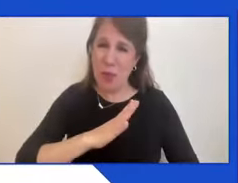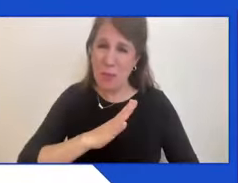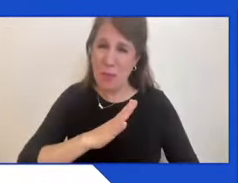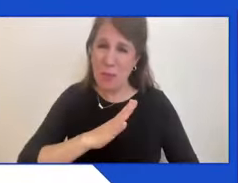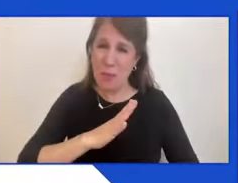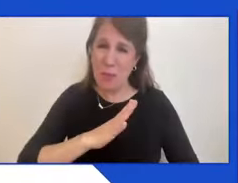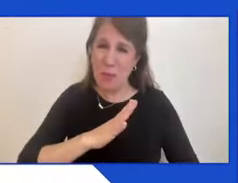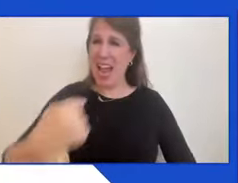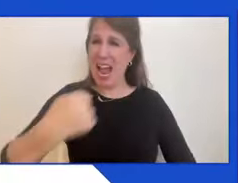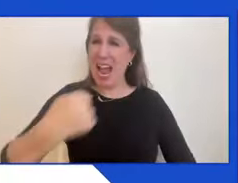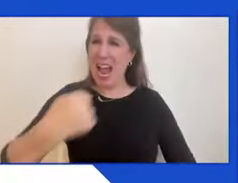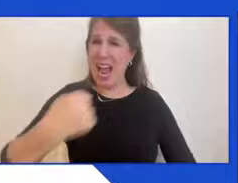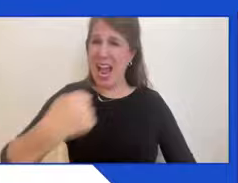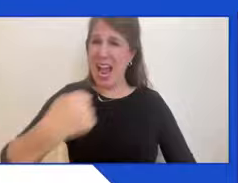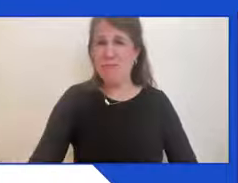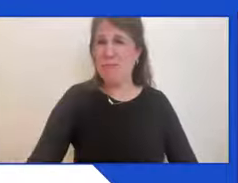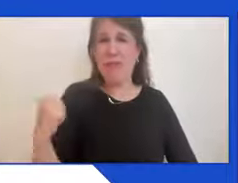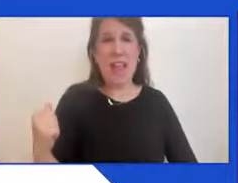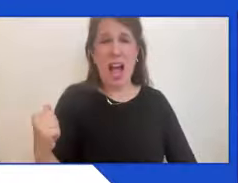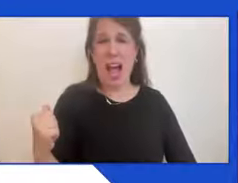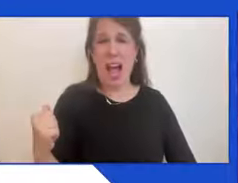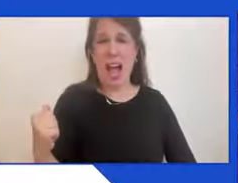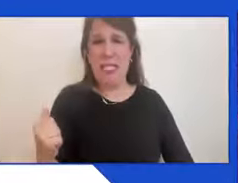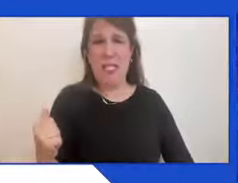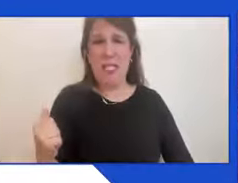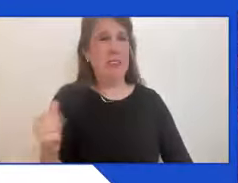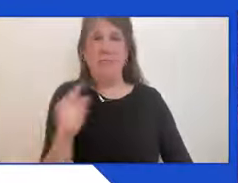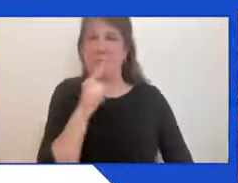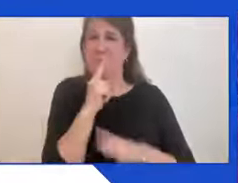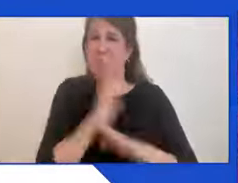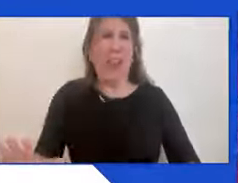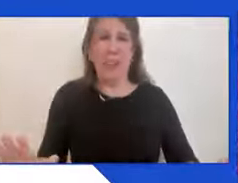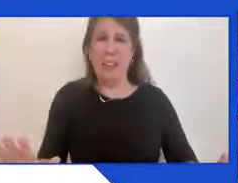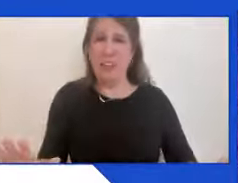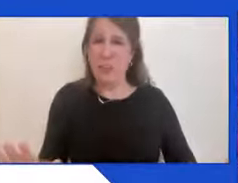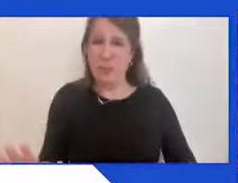I will not be silenced!